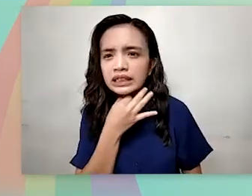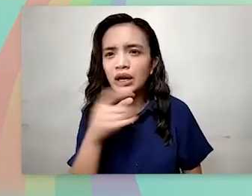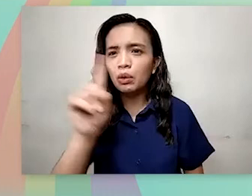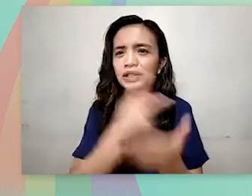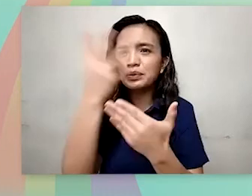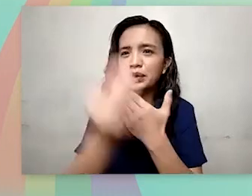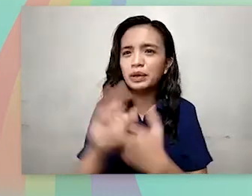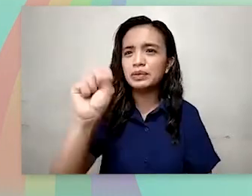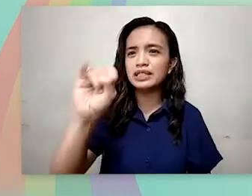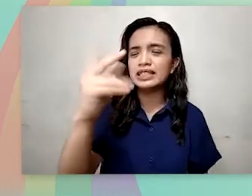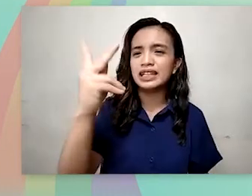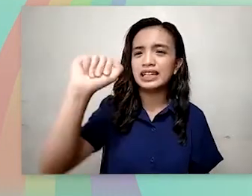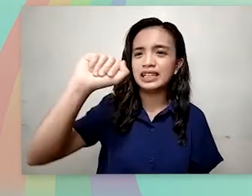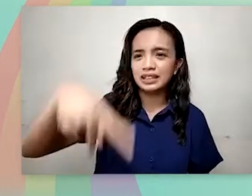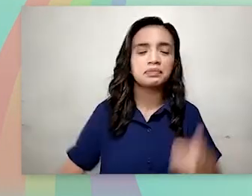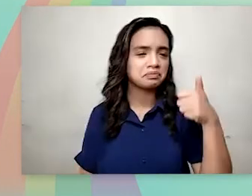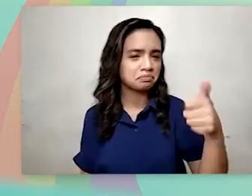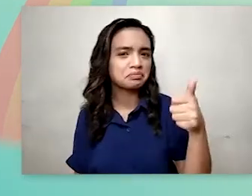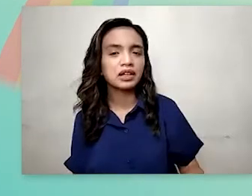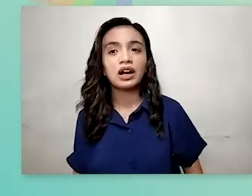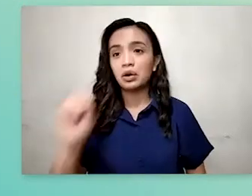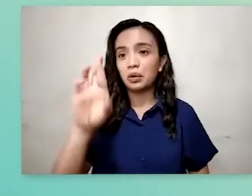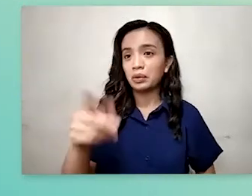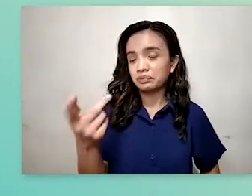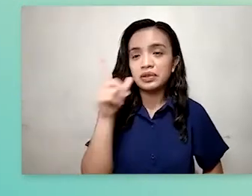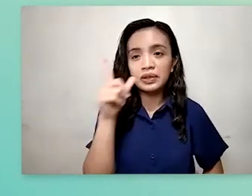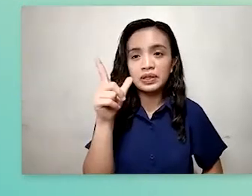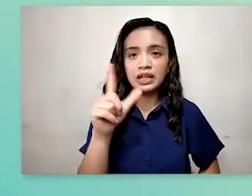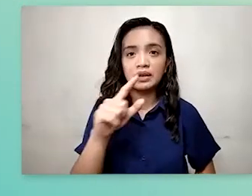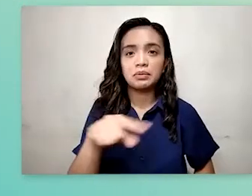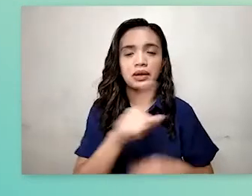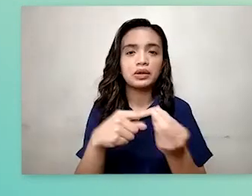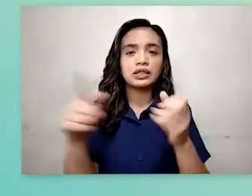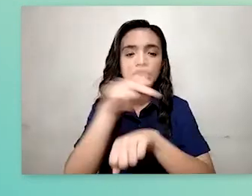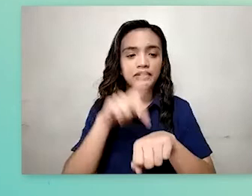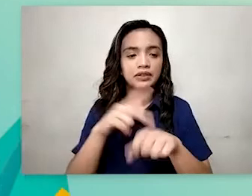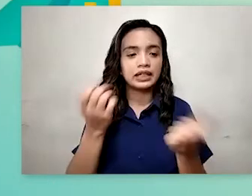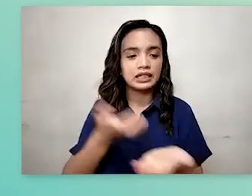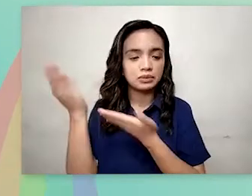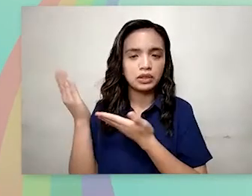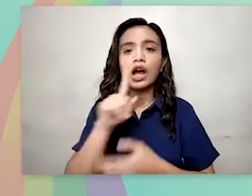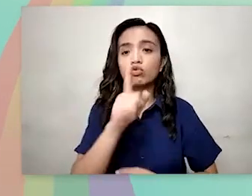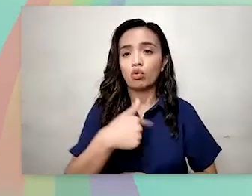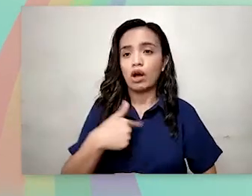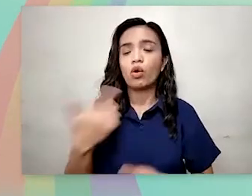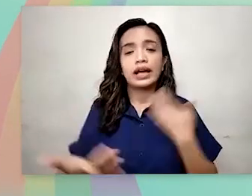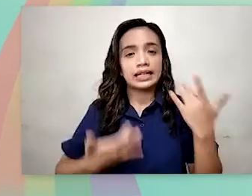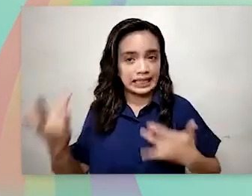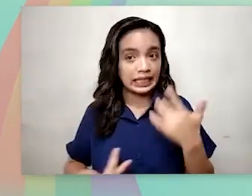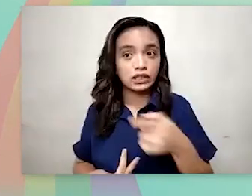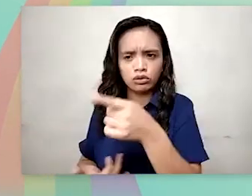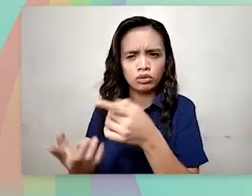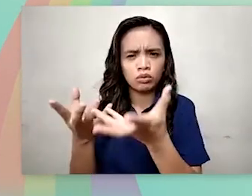in CCAP, Butch, and of course for Liza, right, on PhilExport. I'm very excited that you're saying that you want